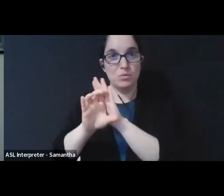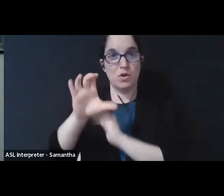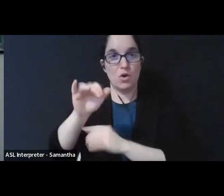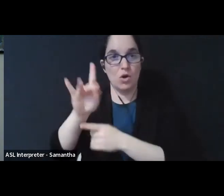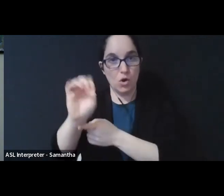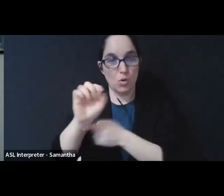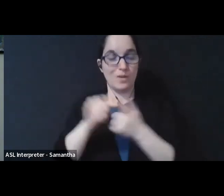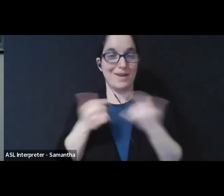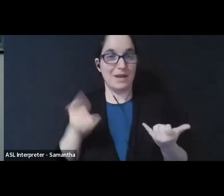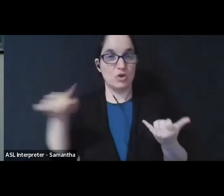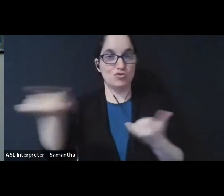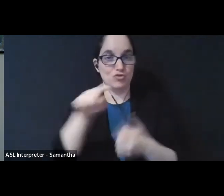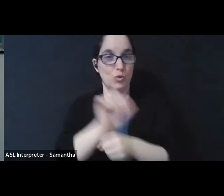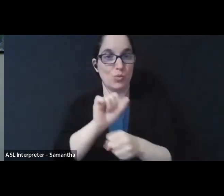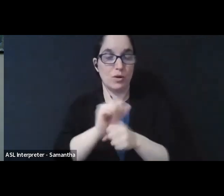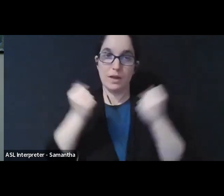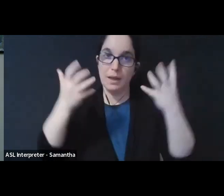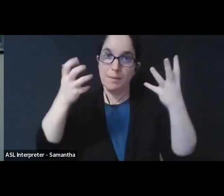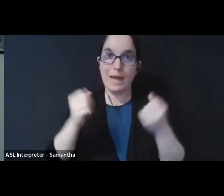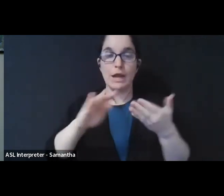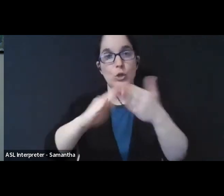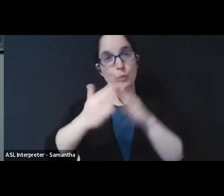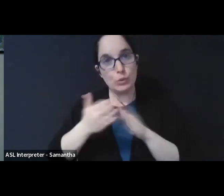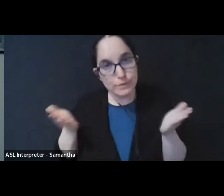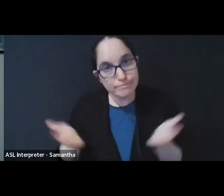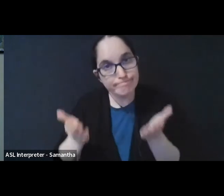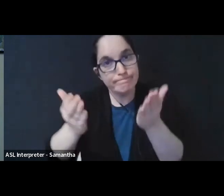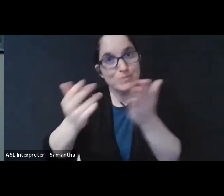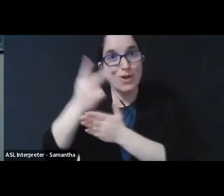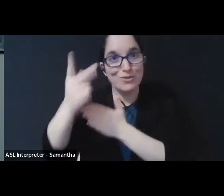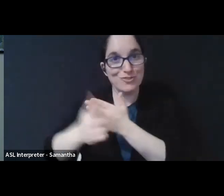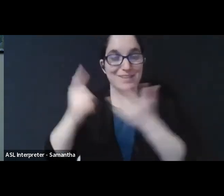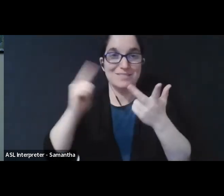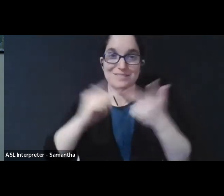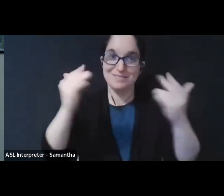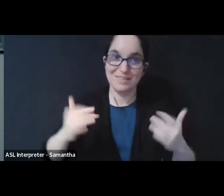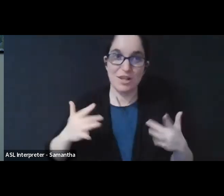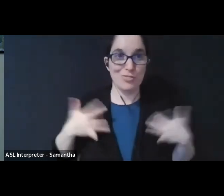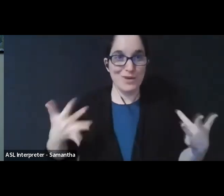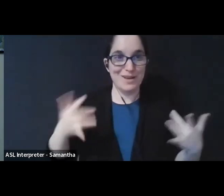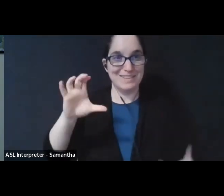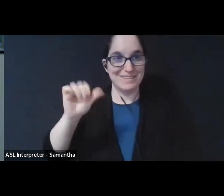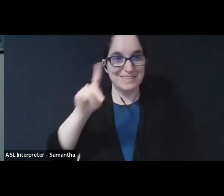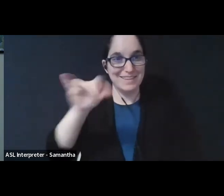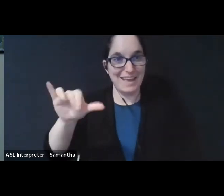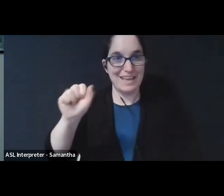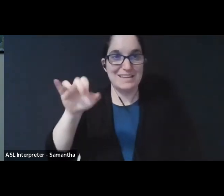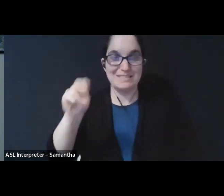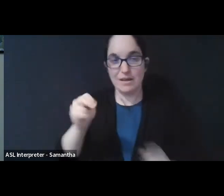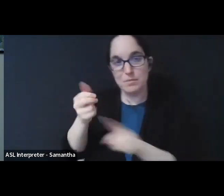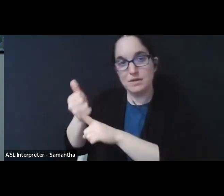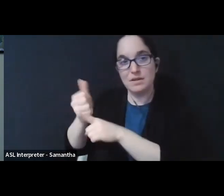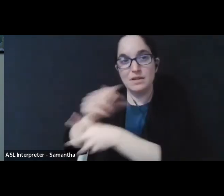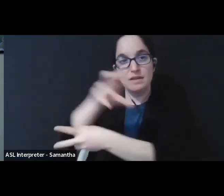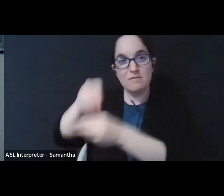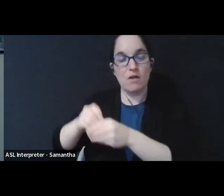working on a number of community-driven projects. And we also are thrilled to have with us Caty Simon, who spent 20 years in the low-income